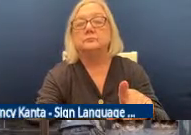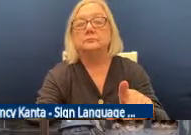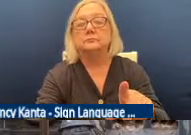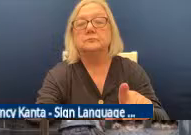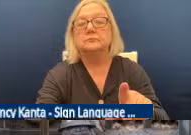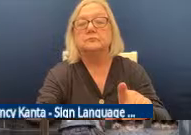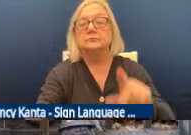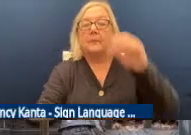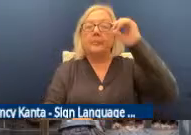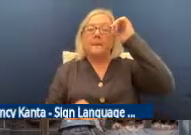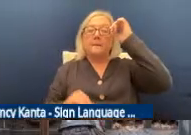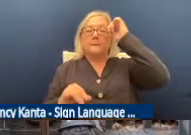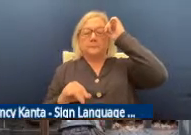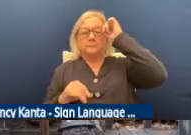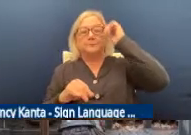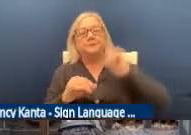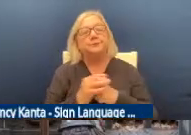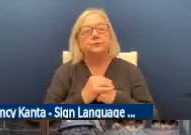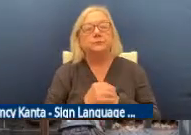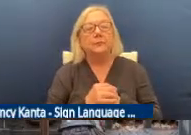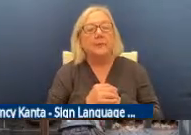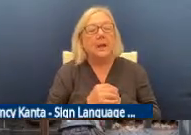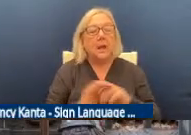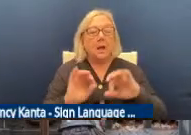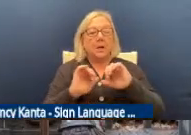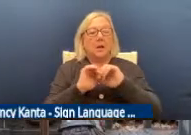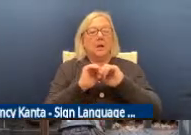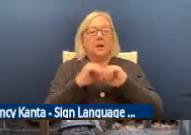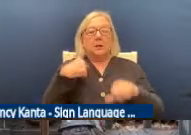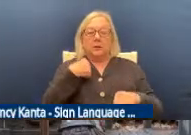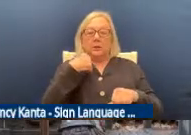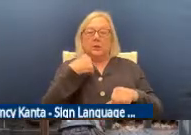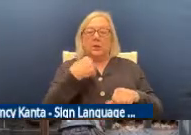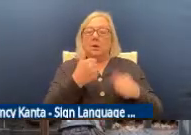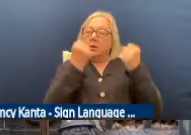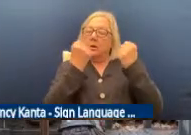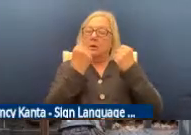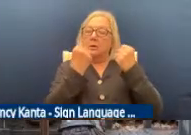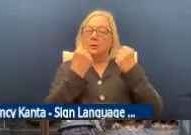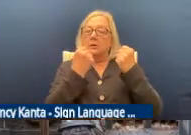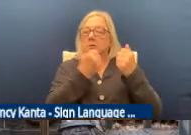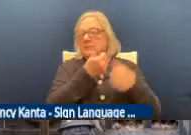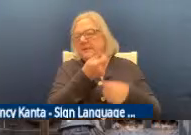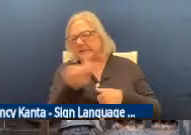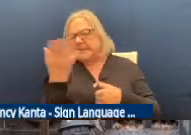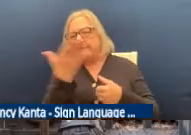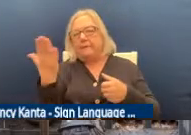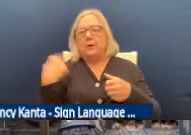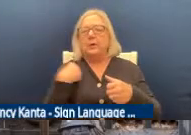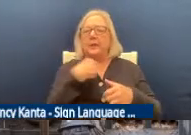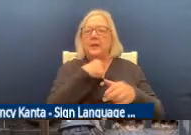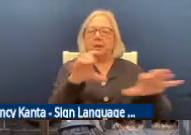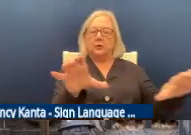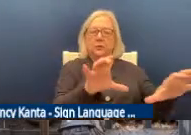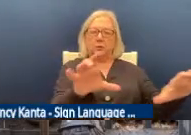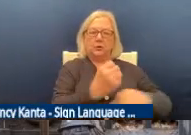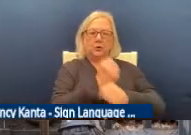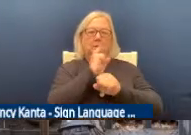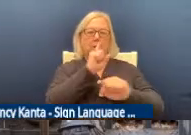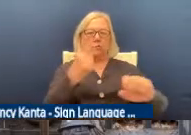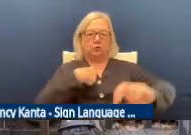full transition, there's a number of things that we are doing to make sure we are ready and